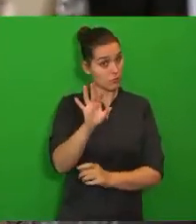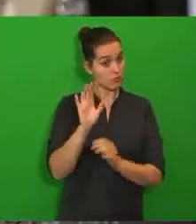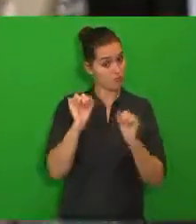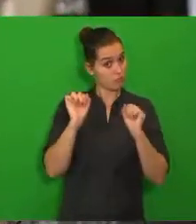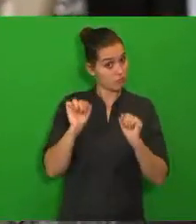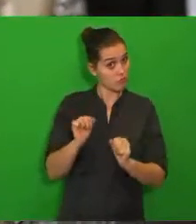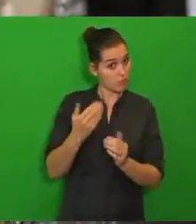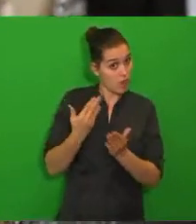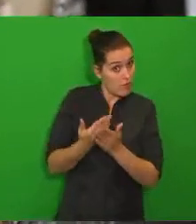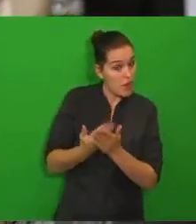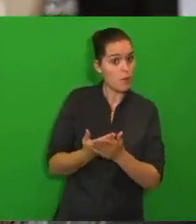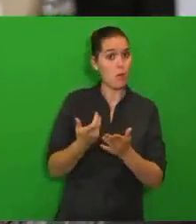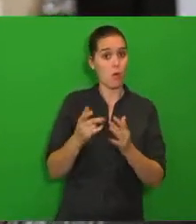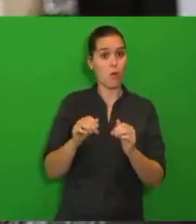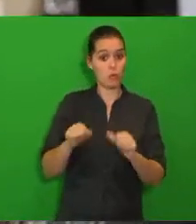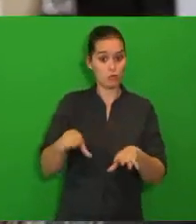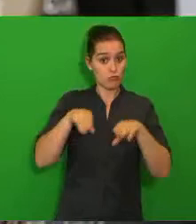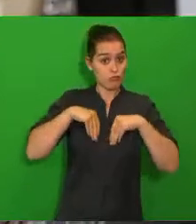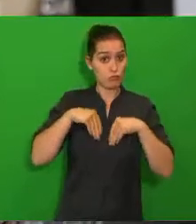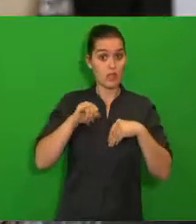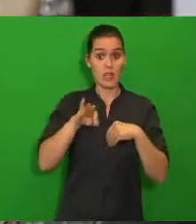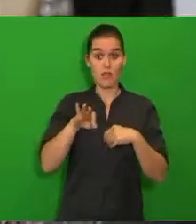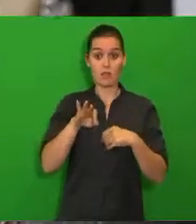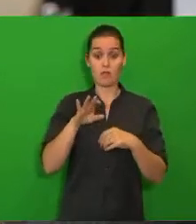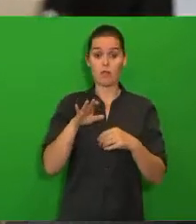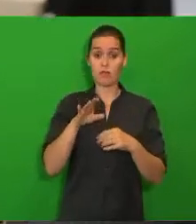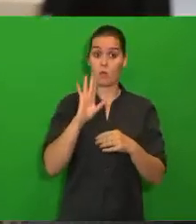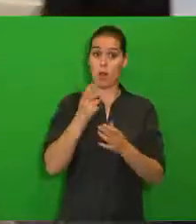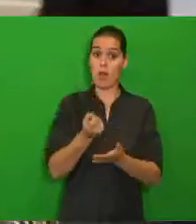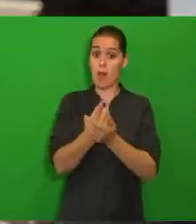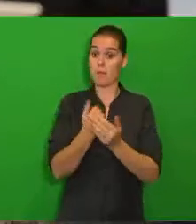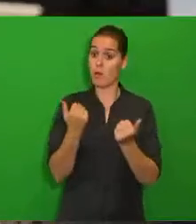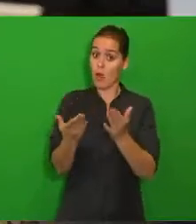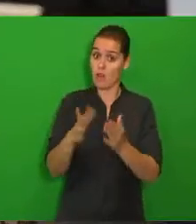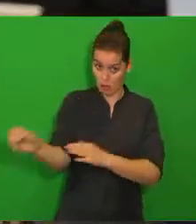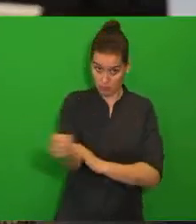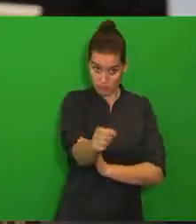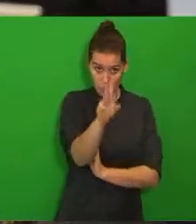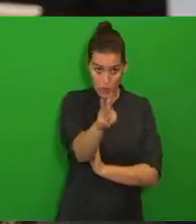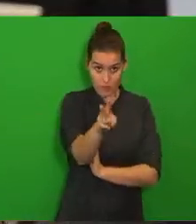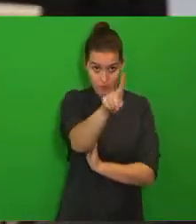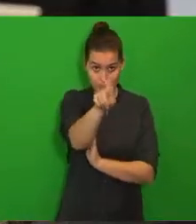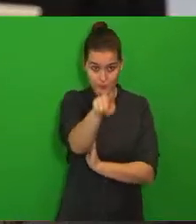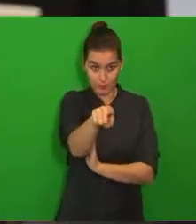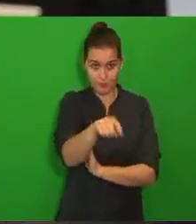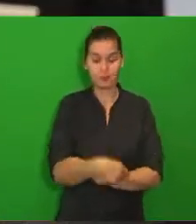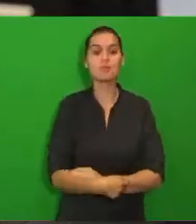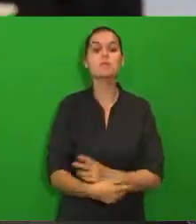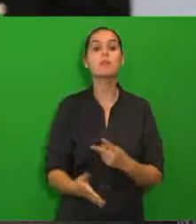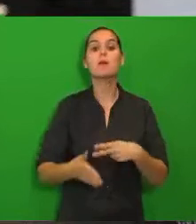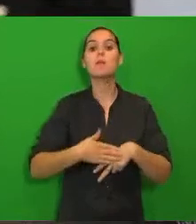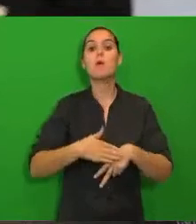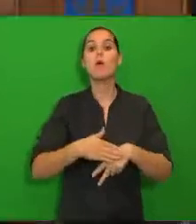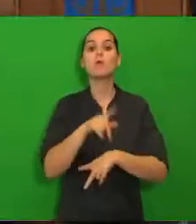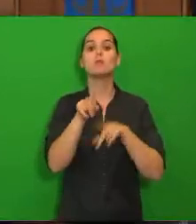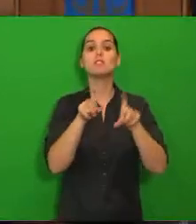be appointed? Is this something that he would consider if it came, if it was presented to him? Thank you. Any other questions in the